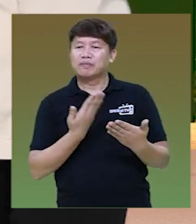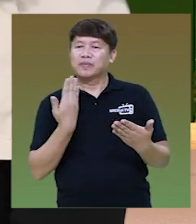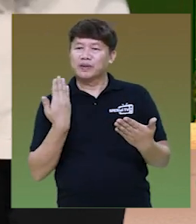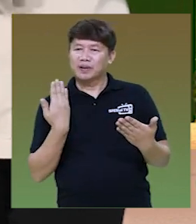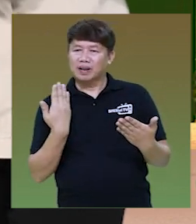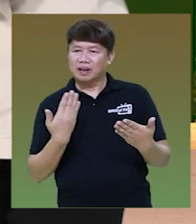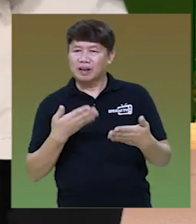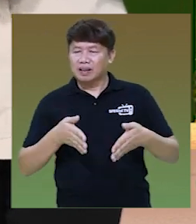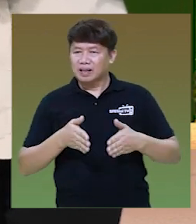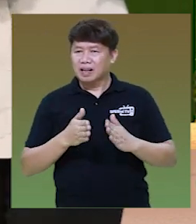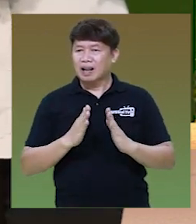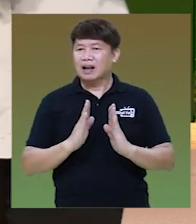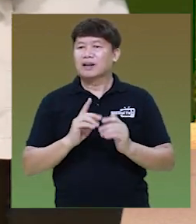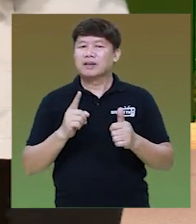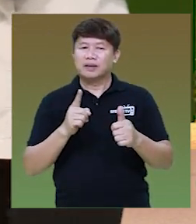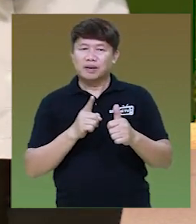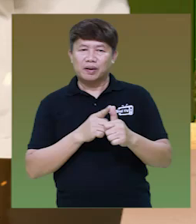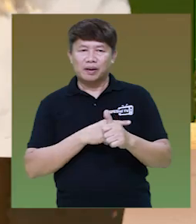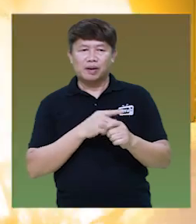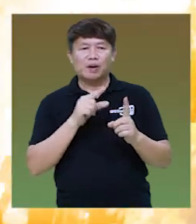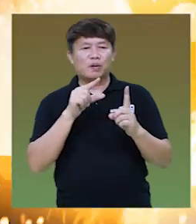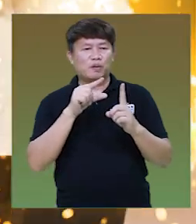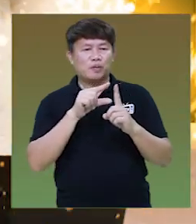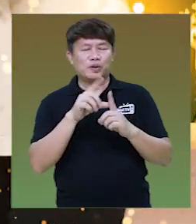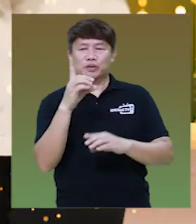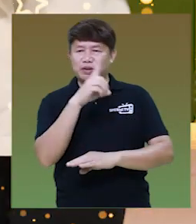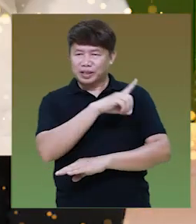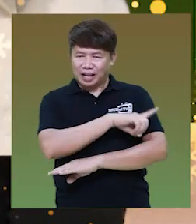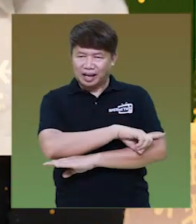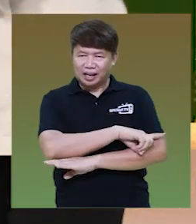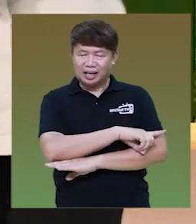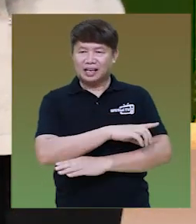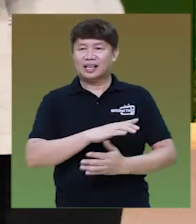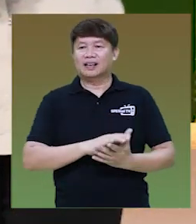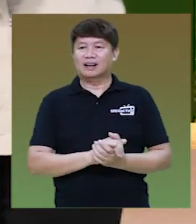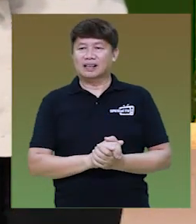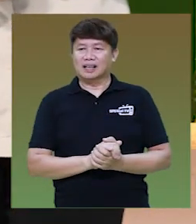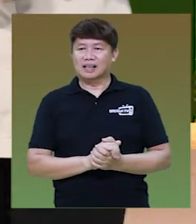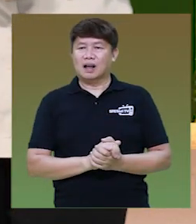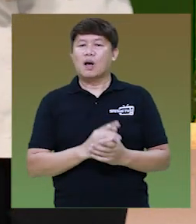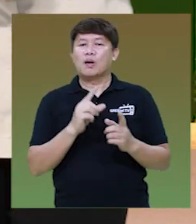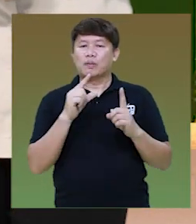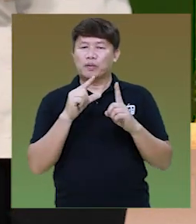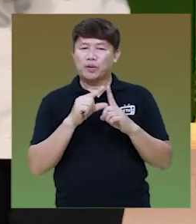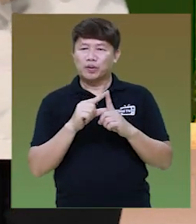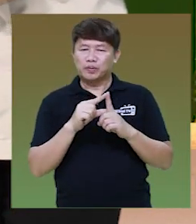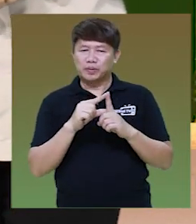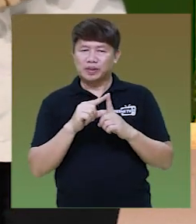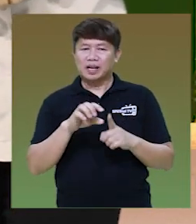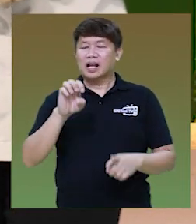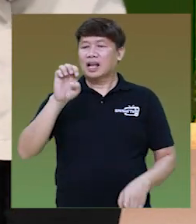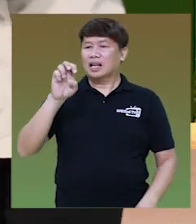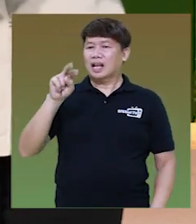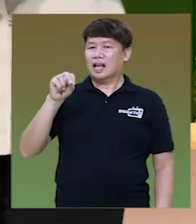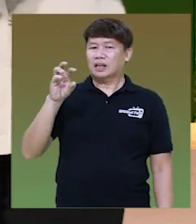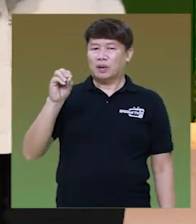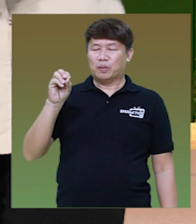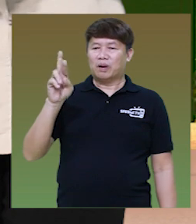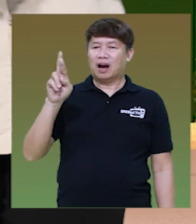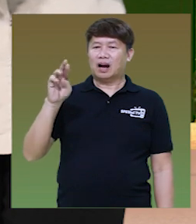before that, let's have first our word of the day. The word is